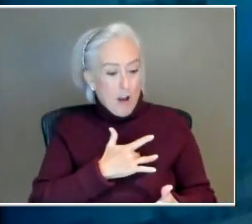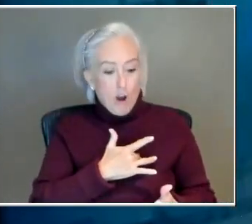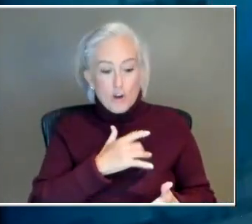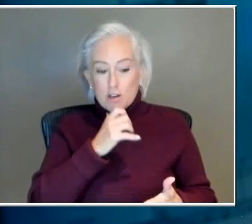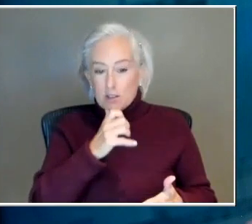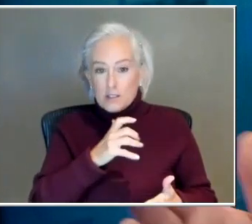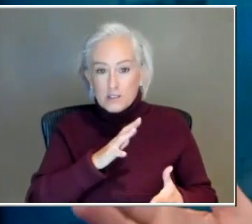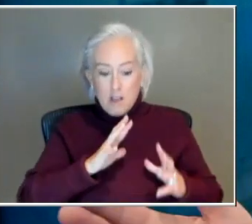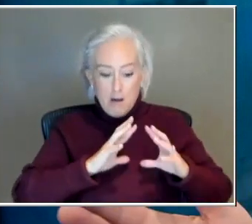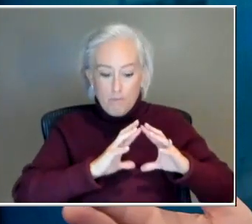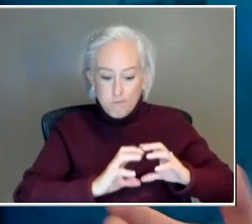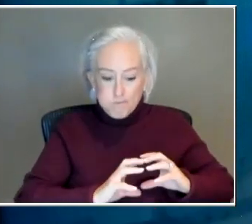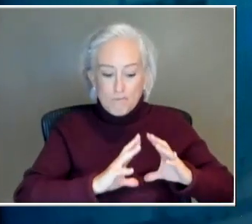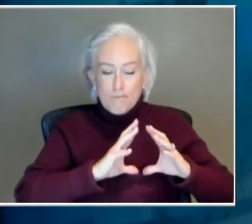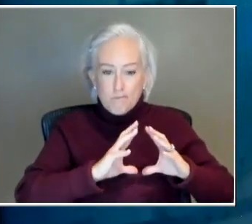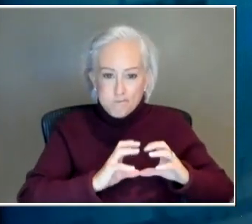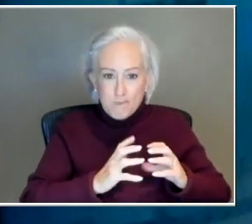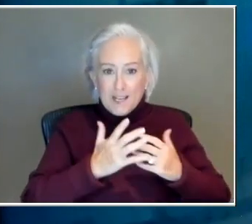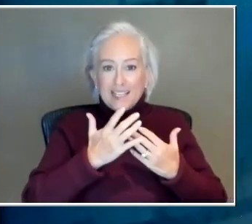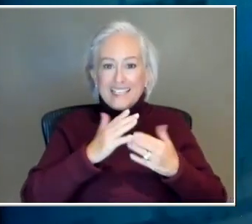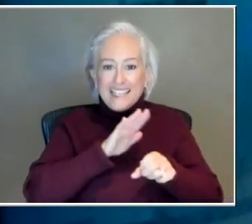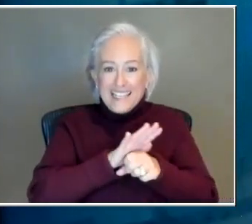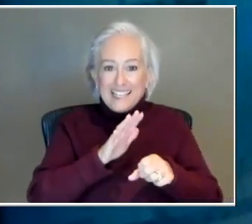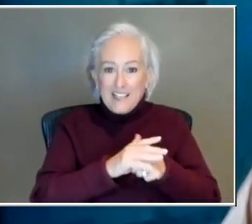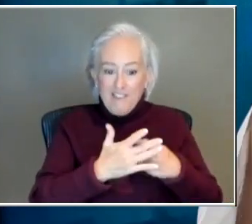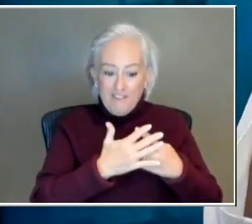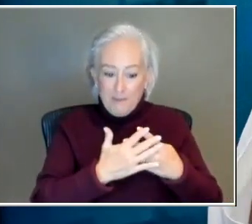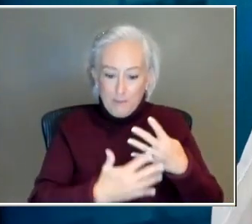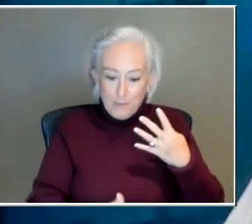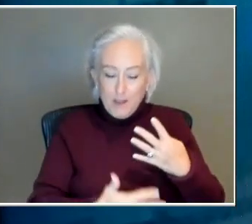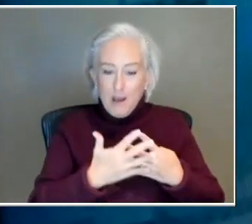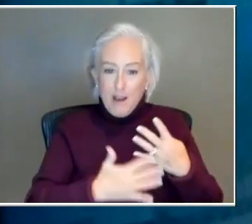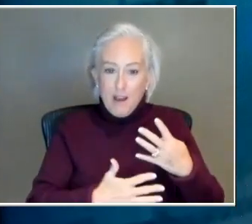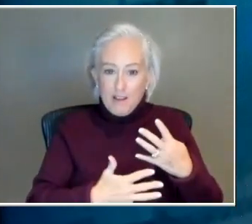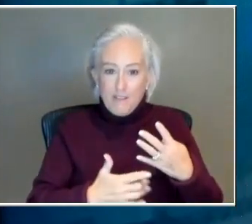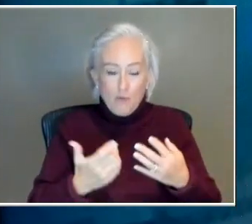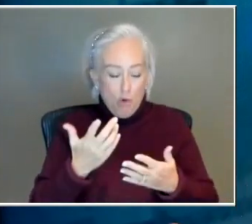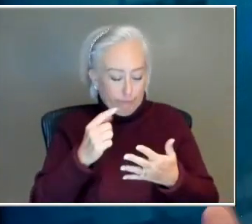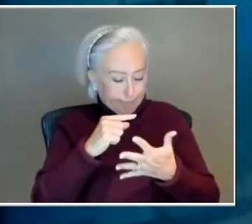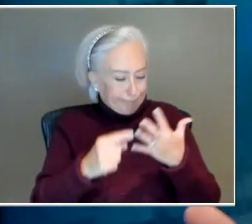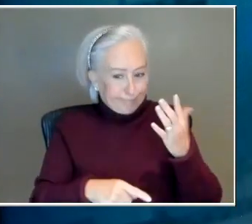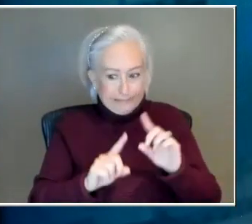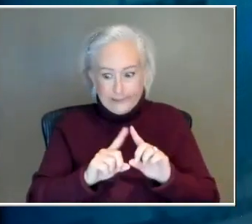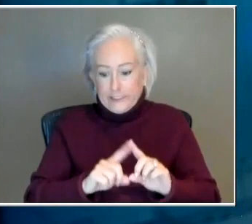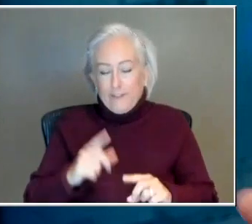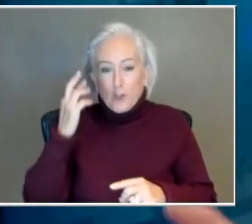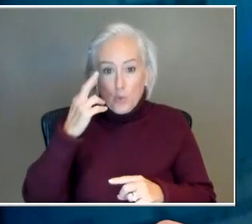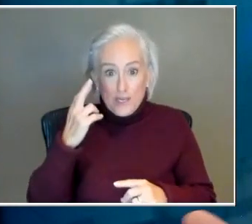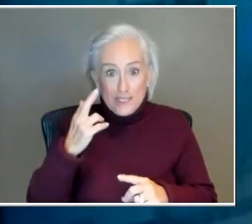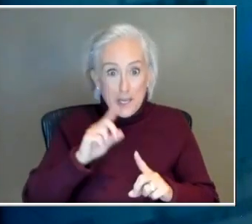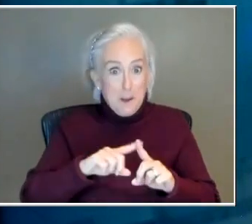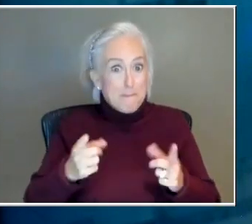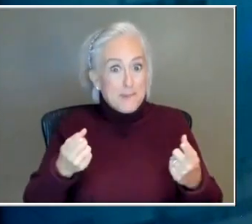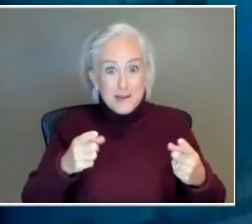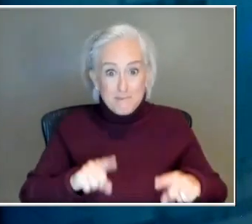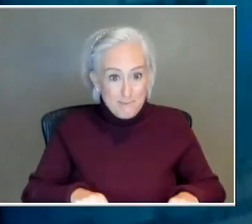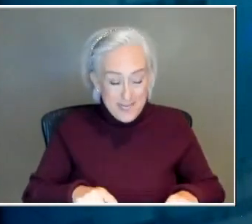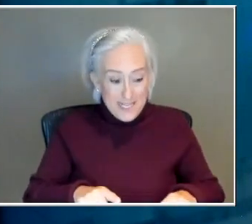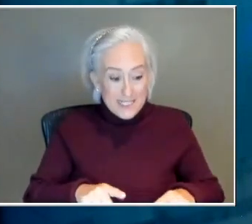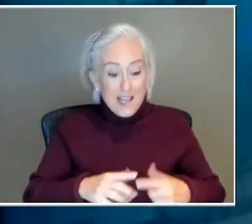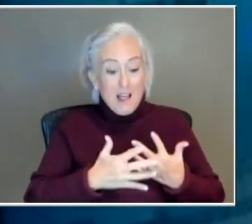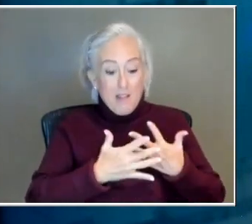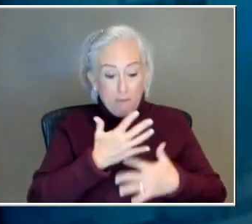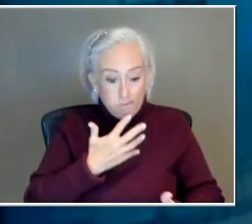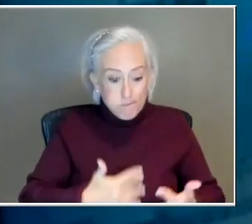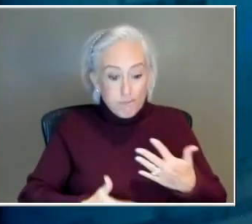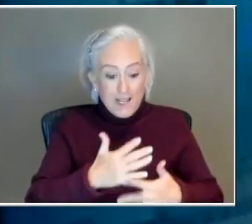reasons. The most commonly are very benign. But basically not enough blood gets to the brain, and so the brain needs blood, that energy, to function. So it